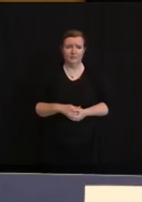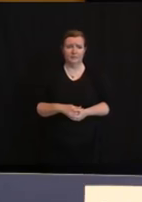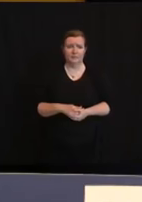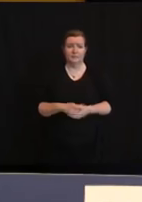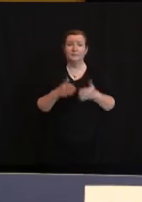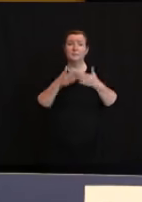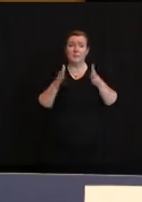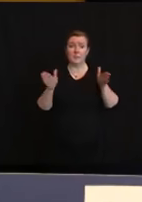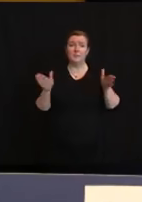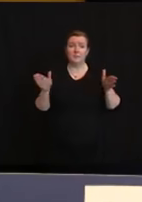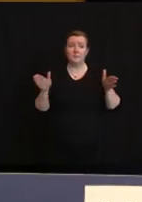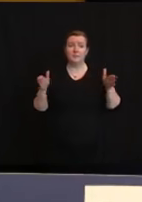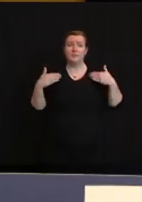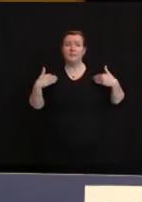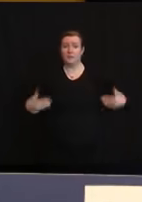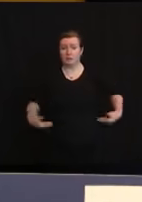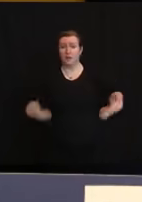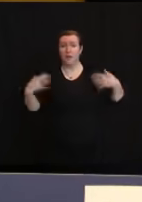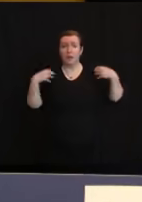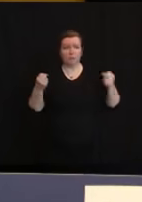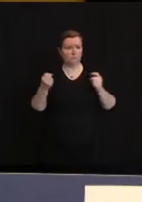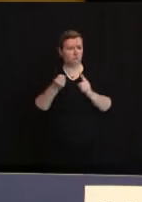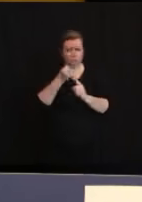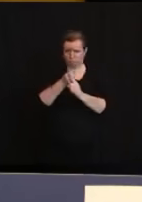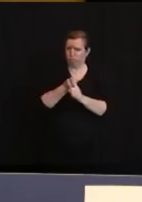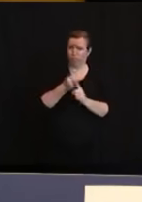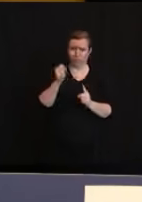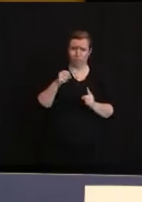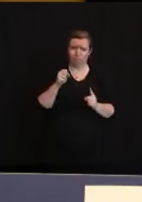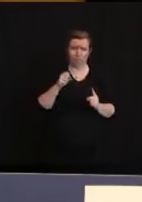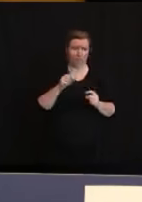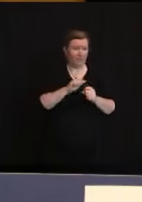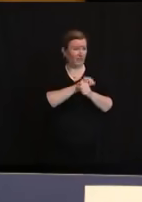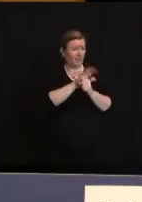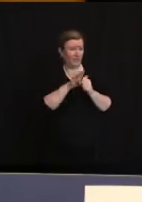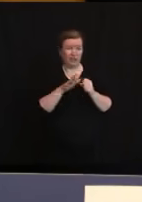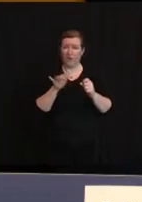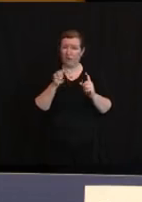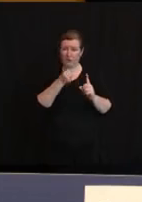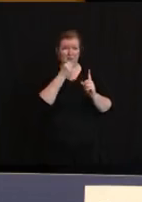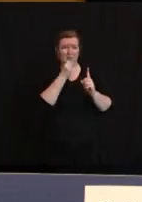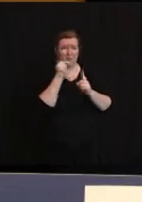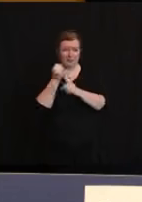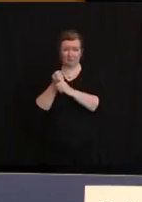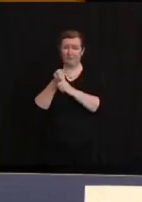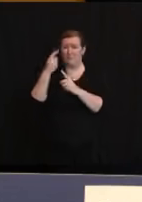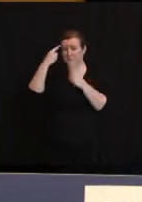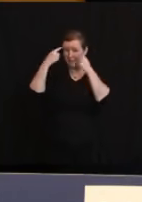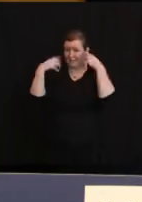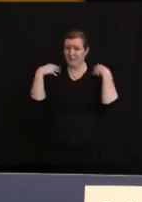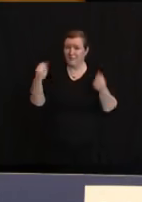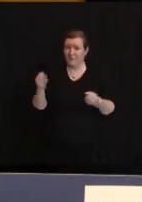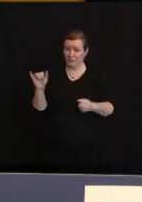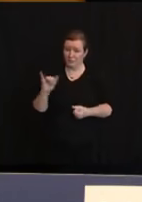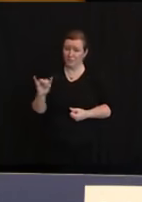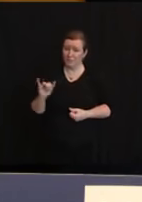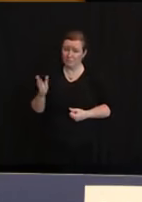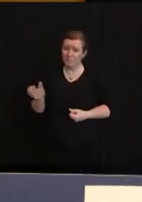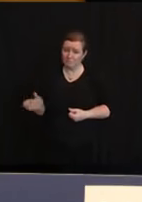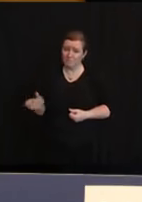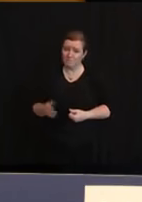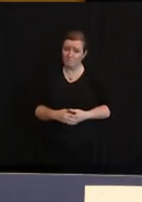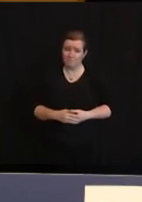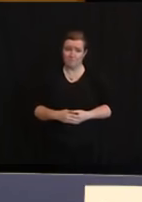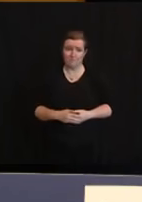the impact to mental health and well-being is also concerning. A recent Kaiser Family Foundation